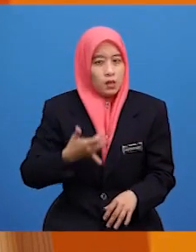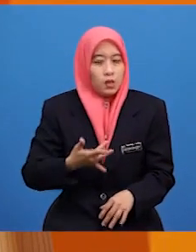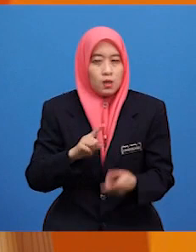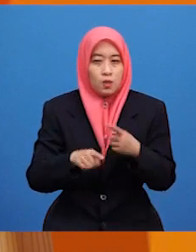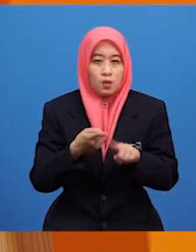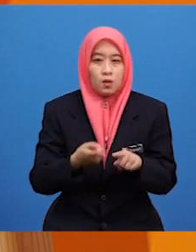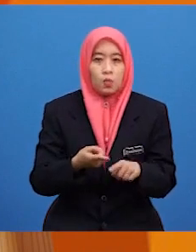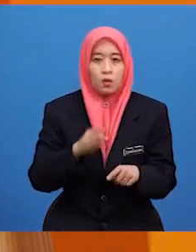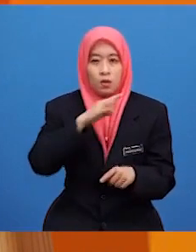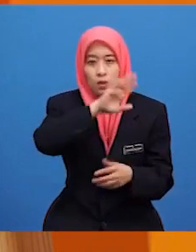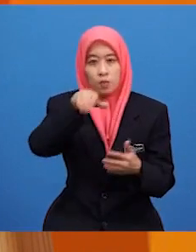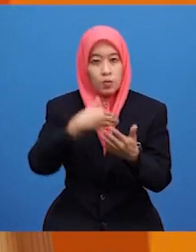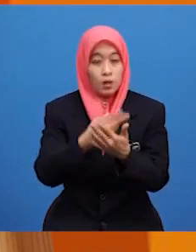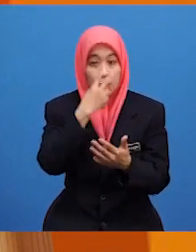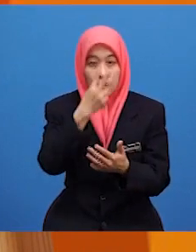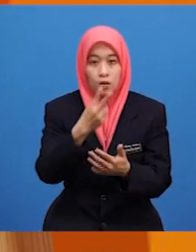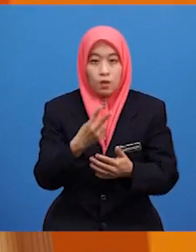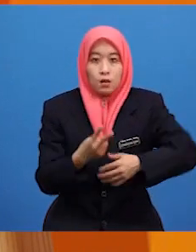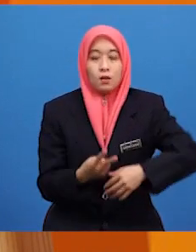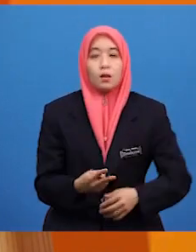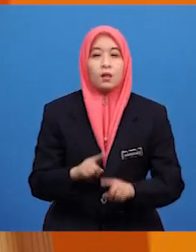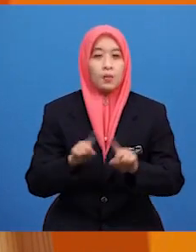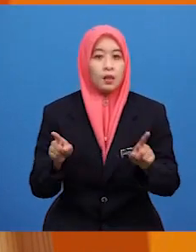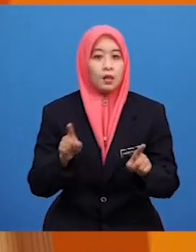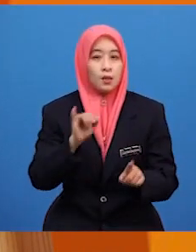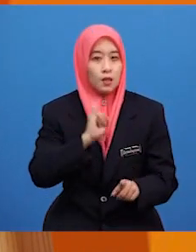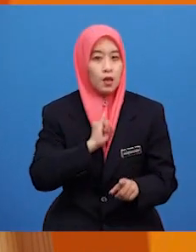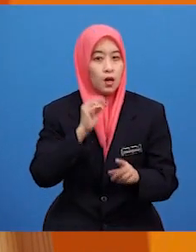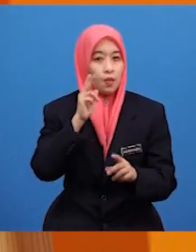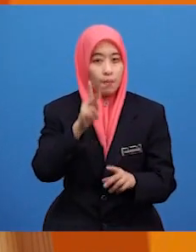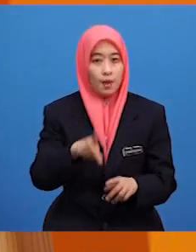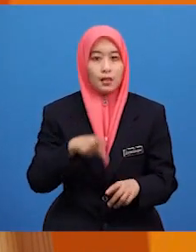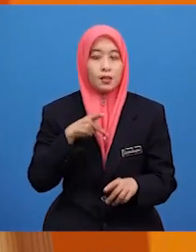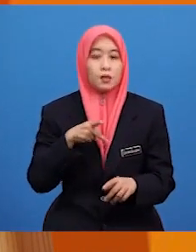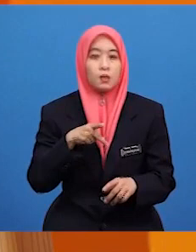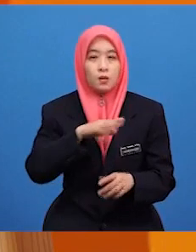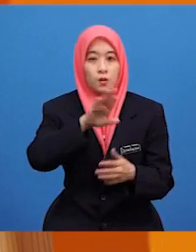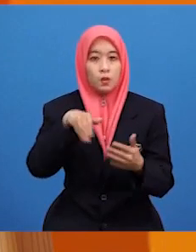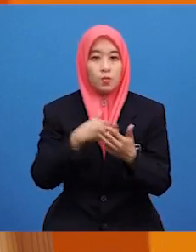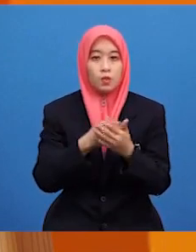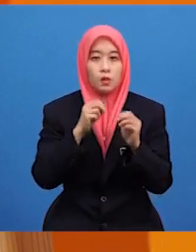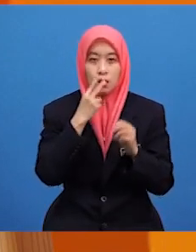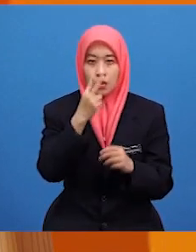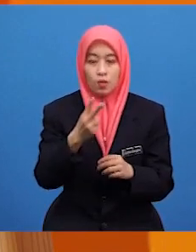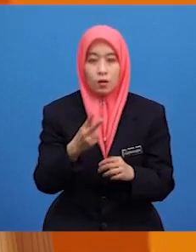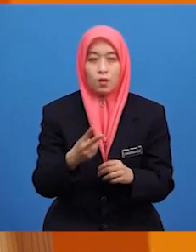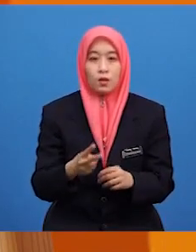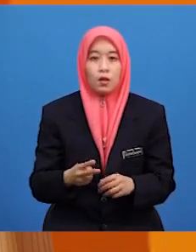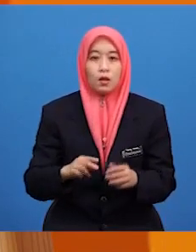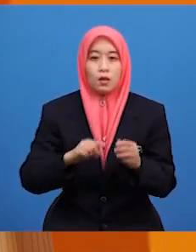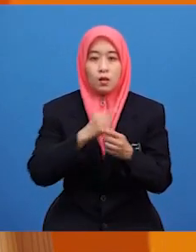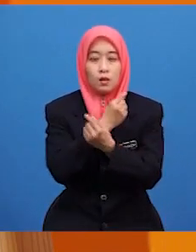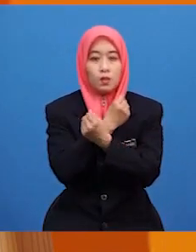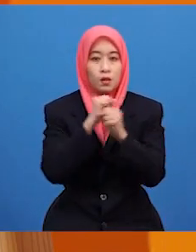They said no. So I'm sure we can, Yolo. So boys and girls, get ready for another round